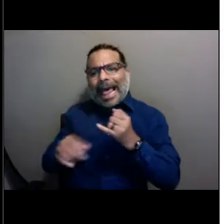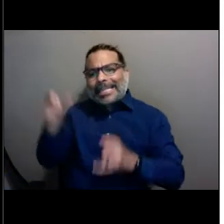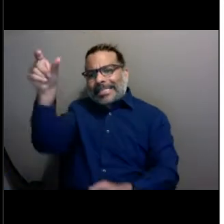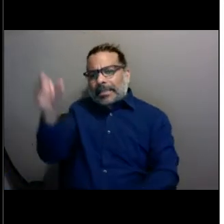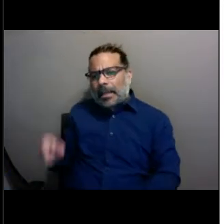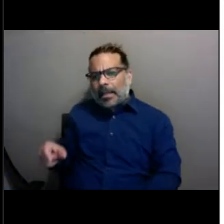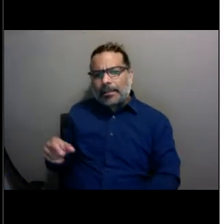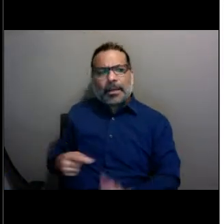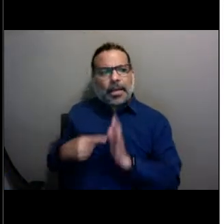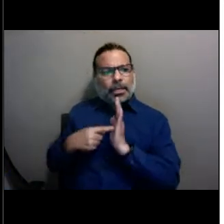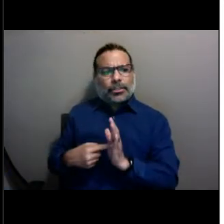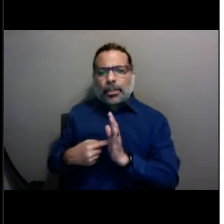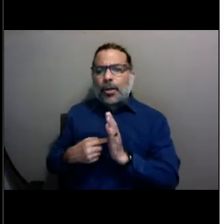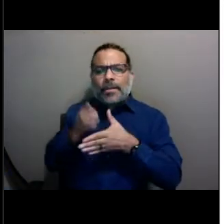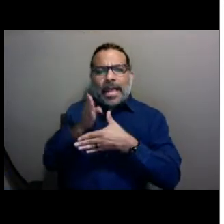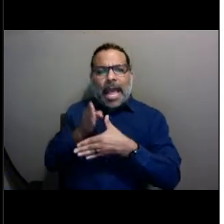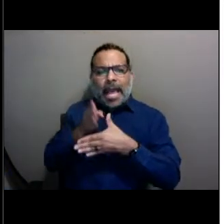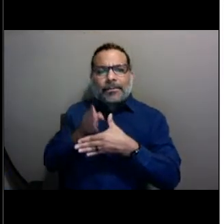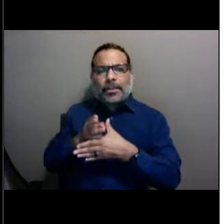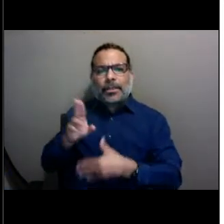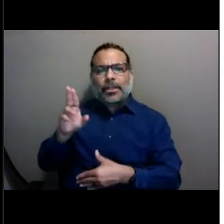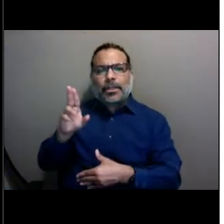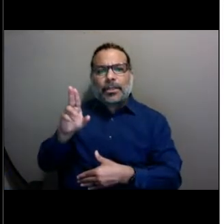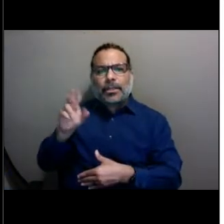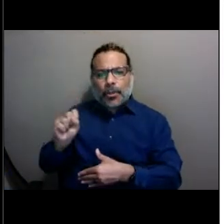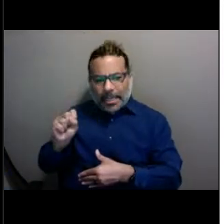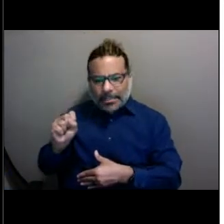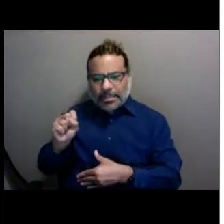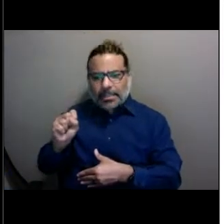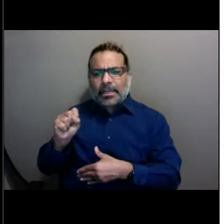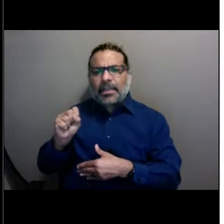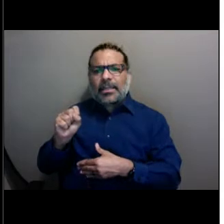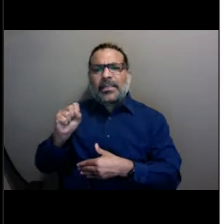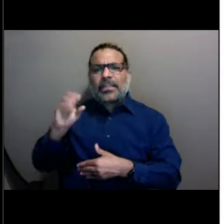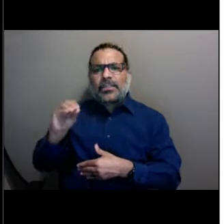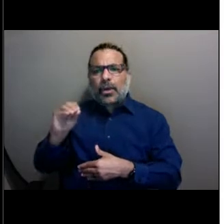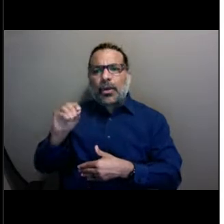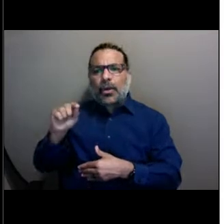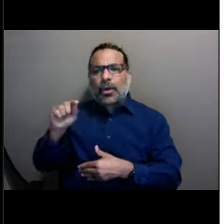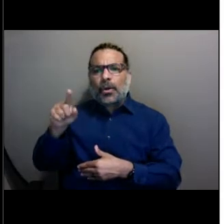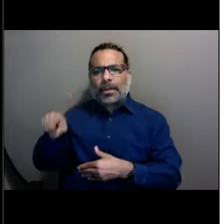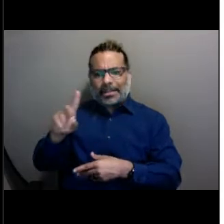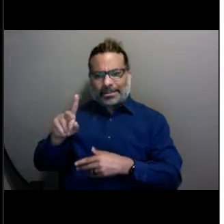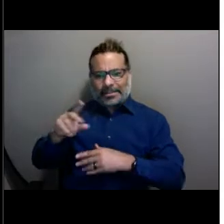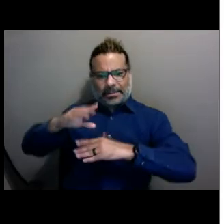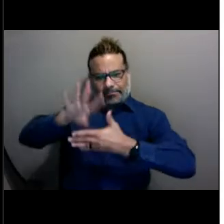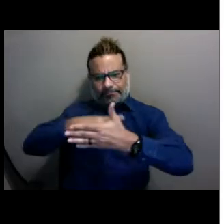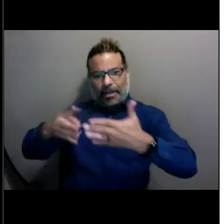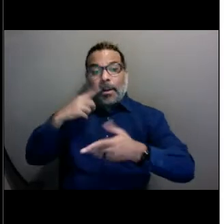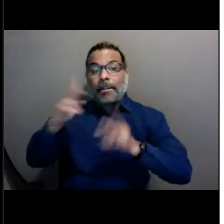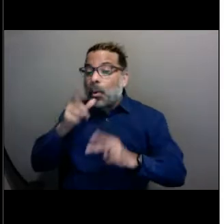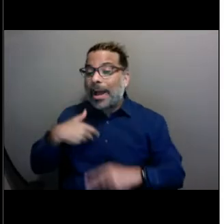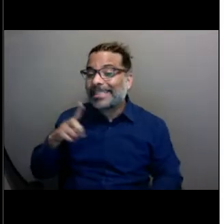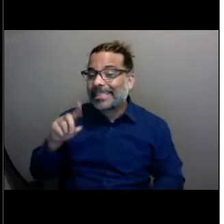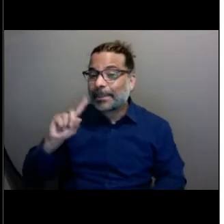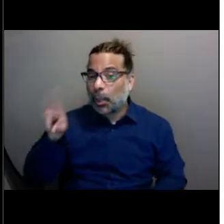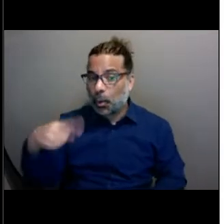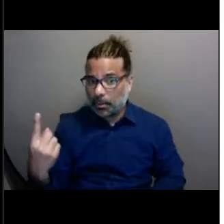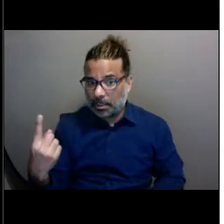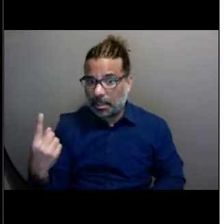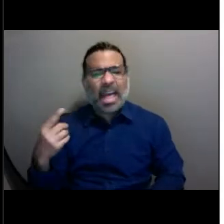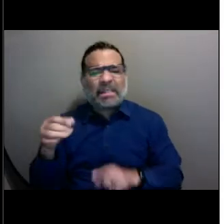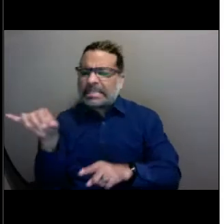the average in the United States. So this is a table for people with disabilities only, and we also have a same